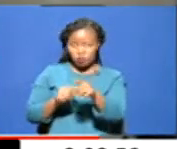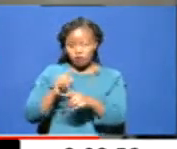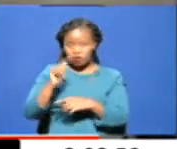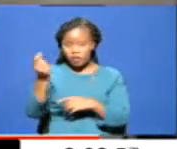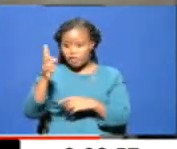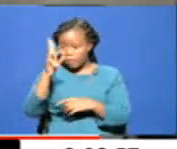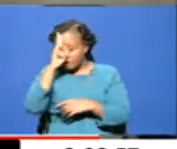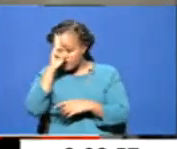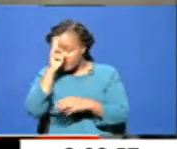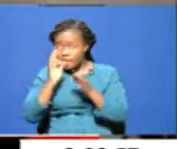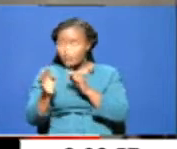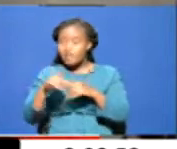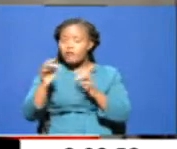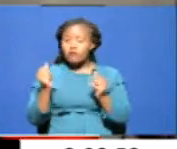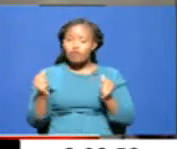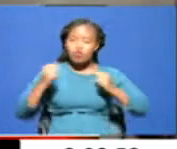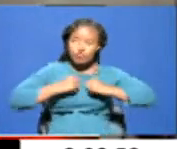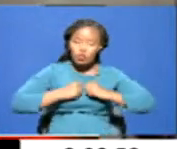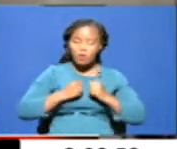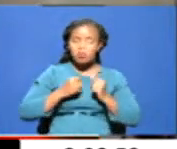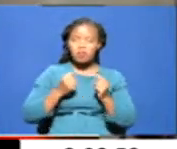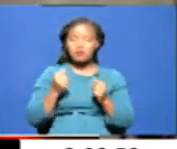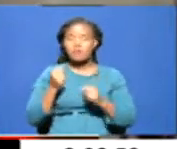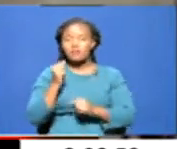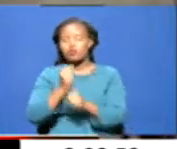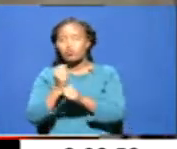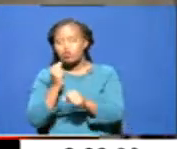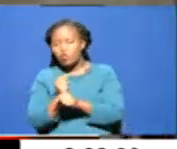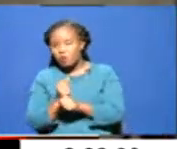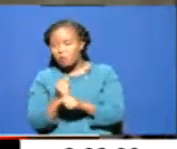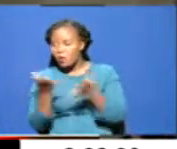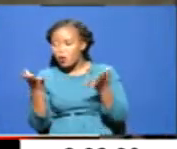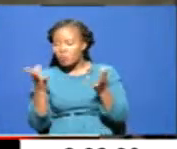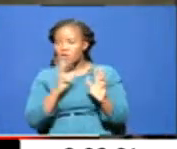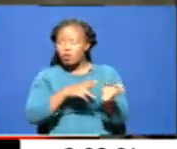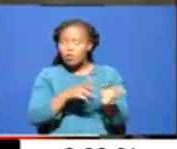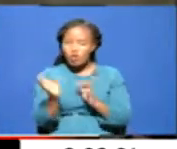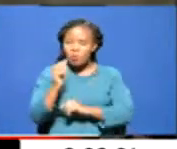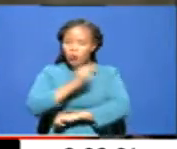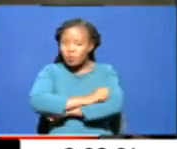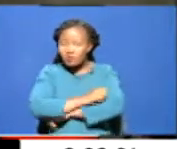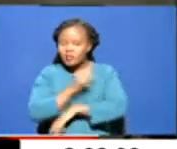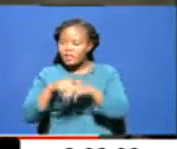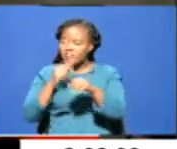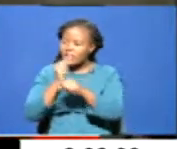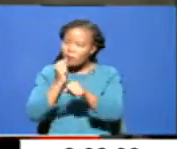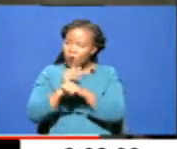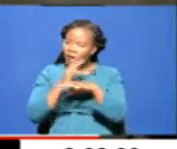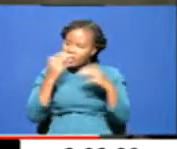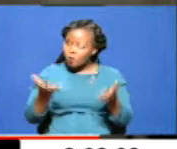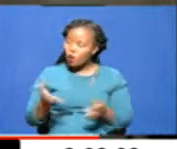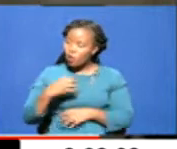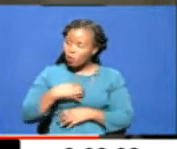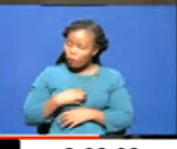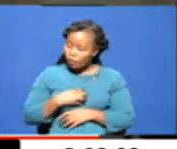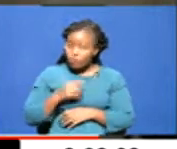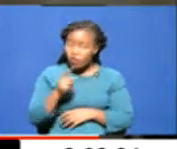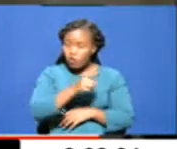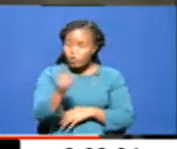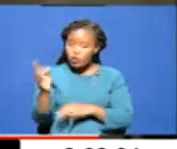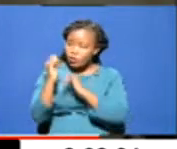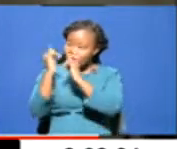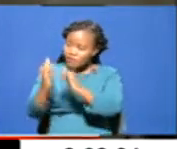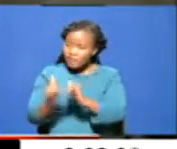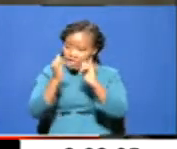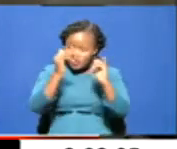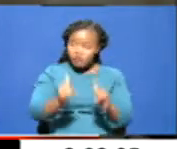uniform or in civilian attire, whether on duty or off duty, your individual and